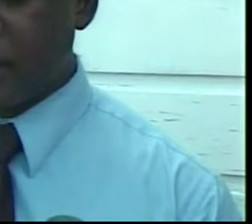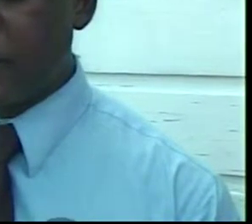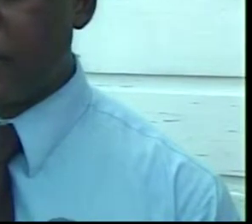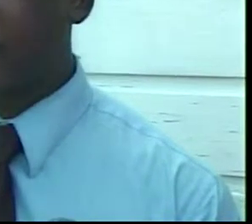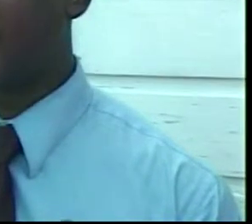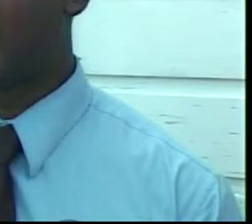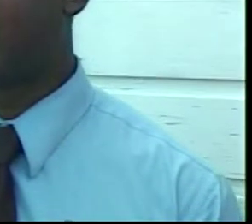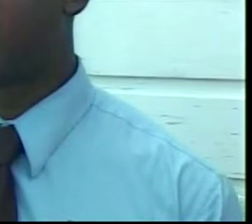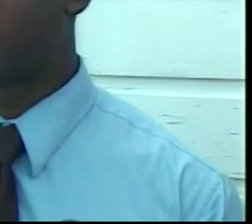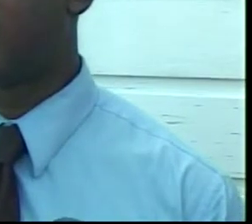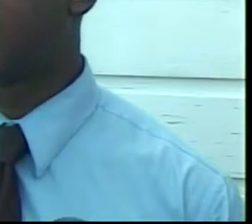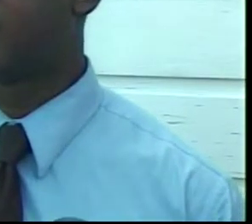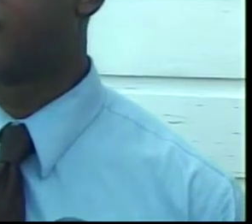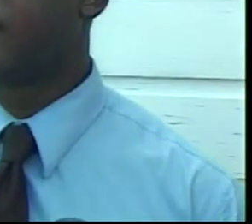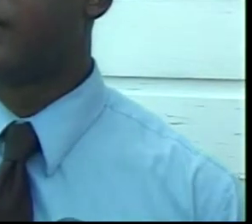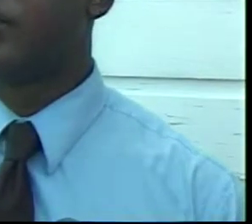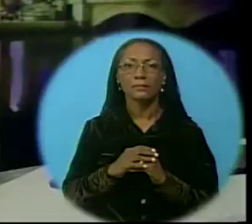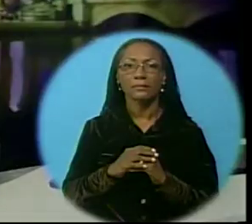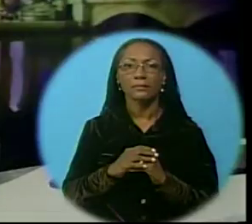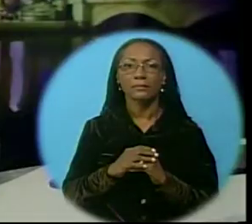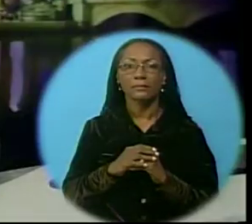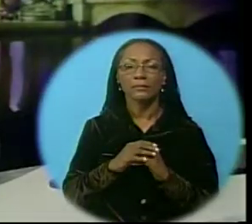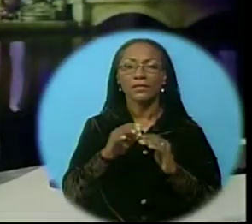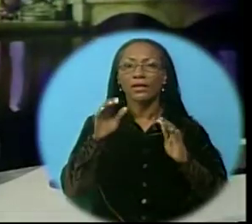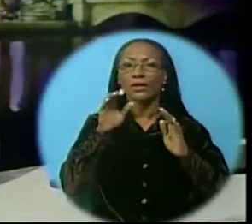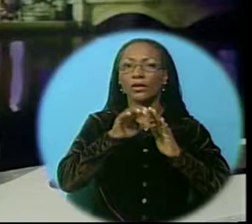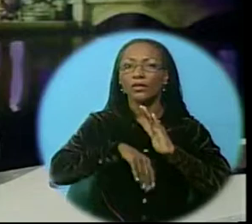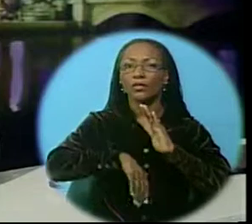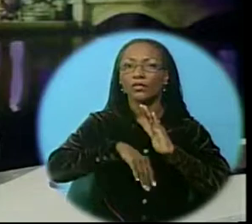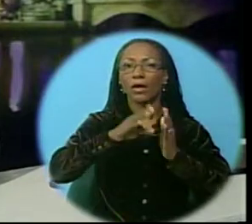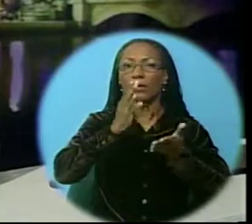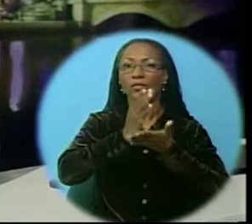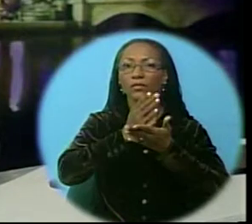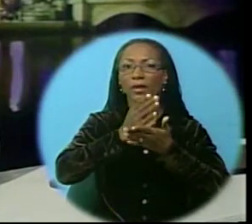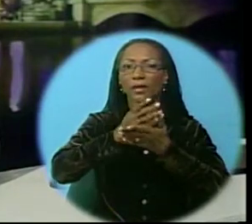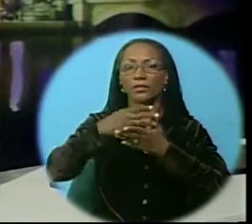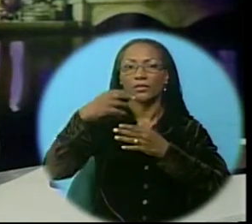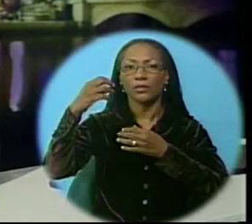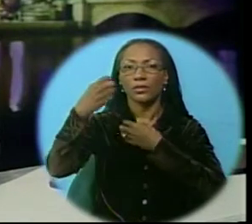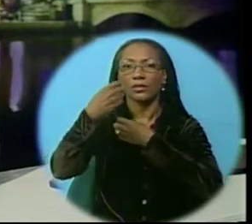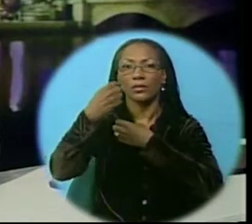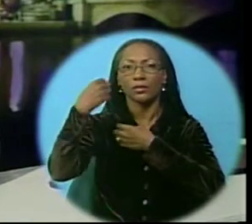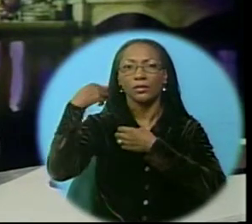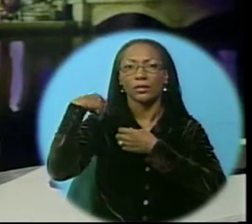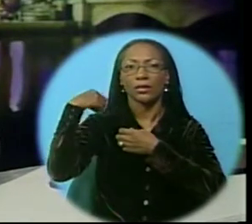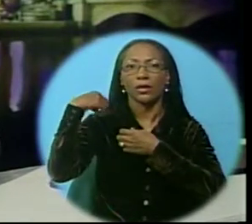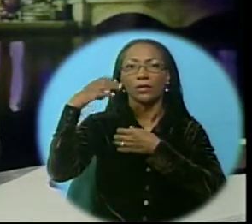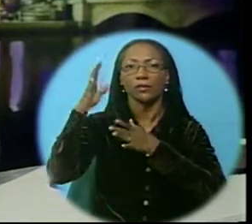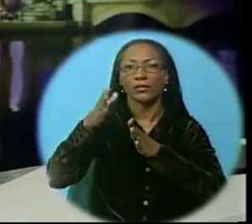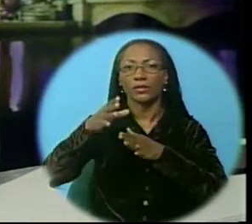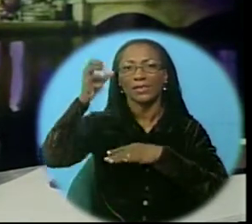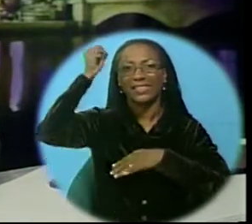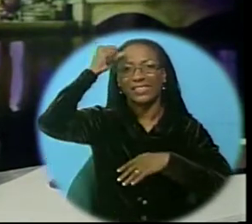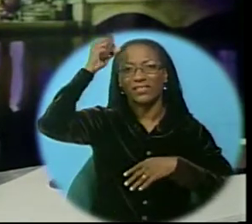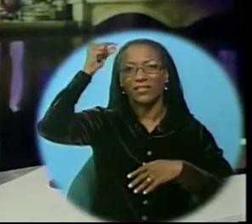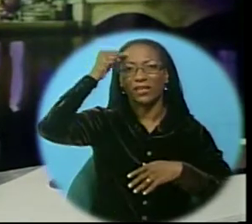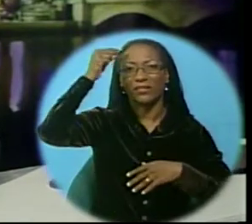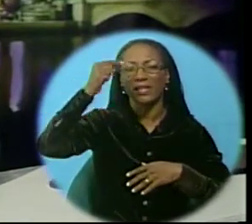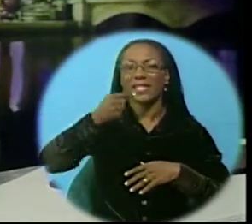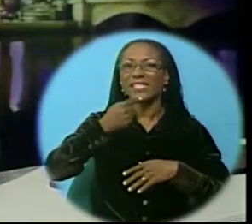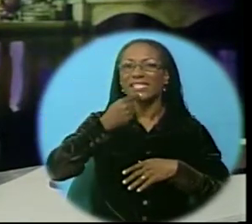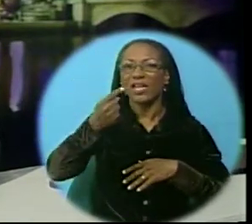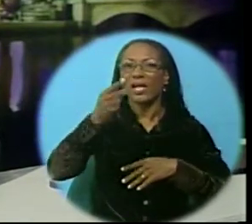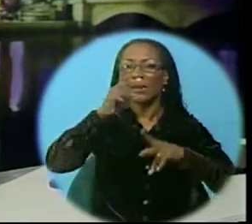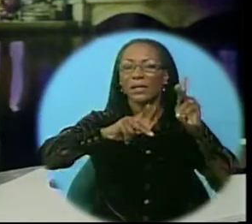a scarf, and had on shades. Meantime, Crime Prevention Officer Stephen Griffith is asking business owners to secure their